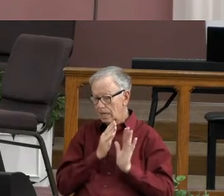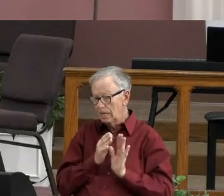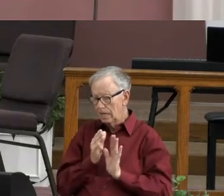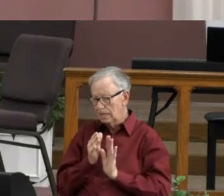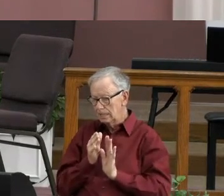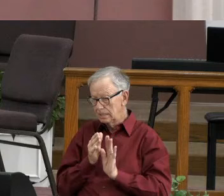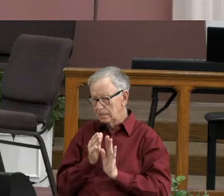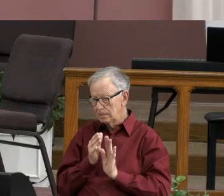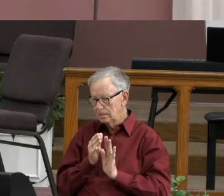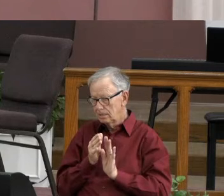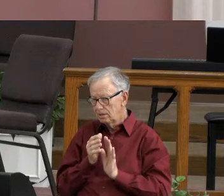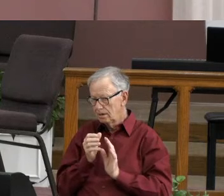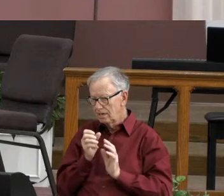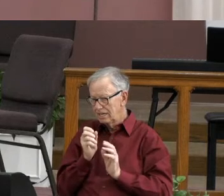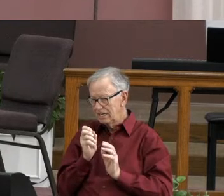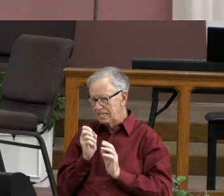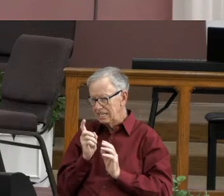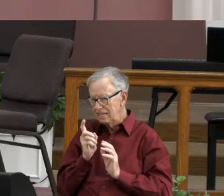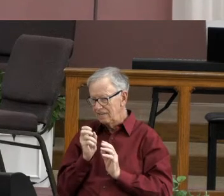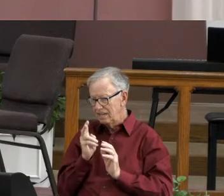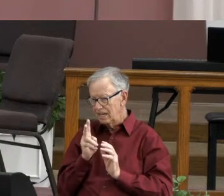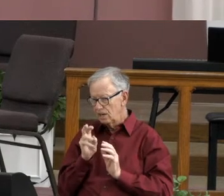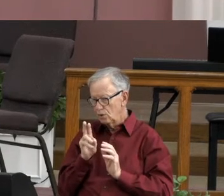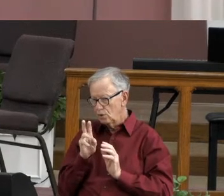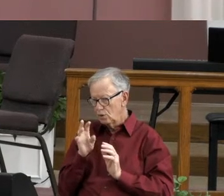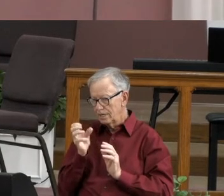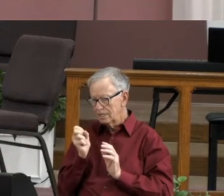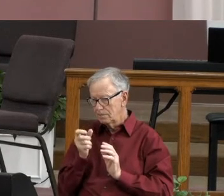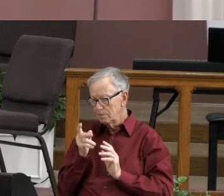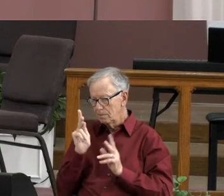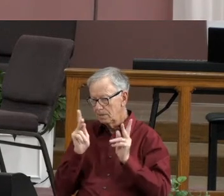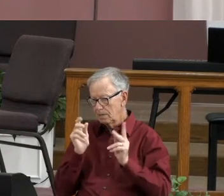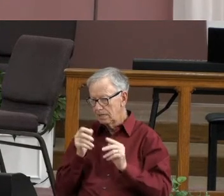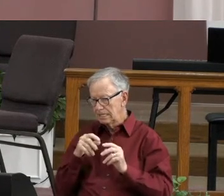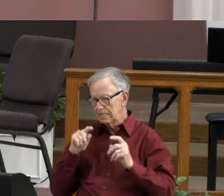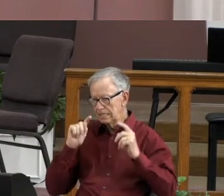See, we're a devious people. We're a sinful people.